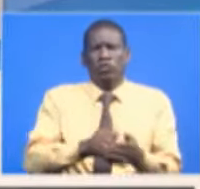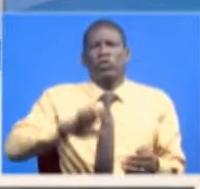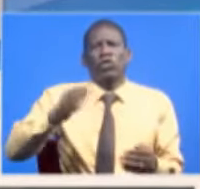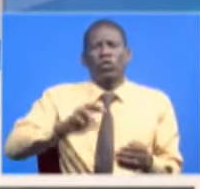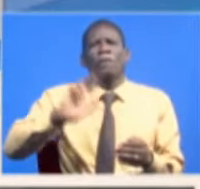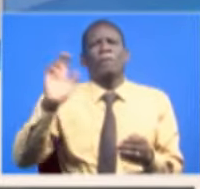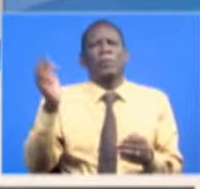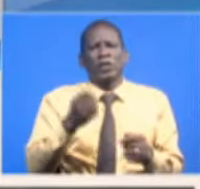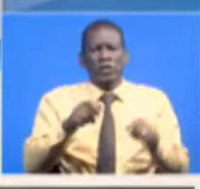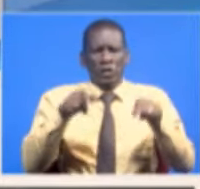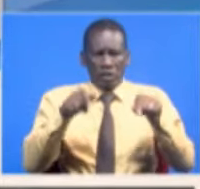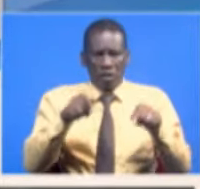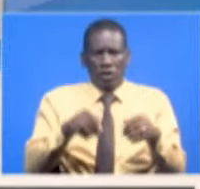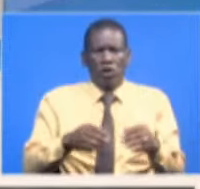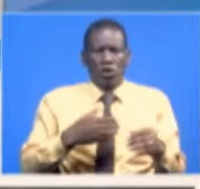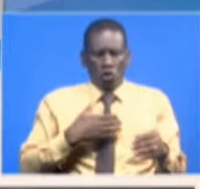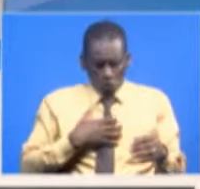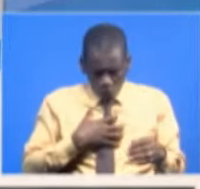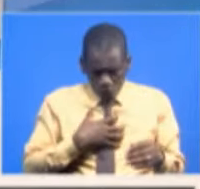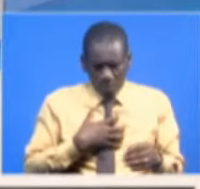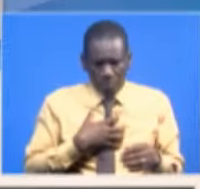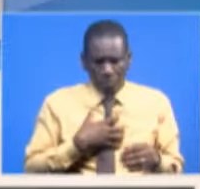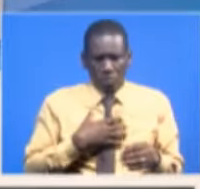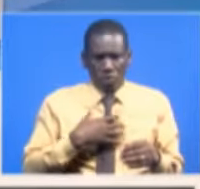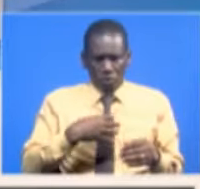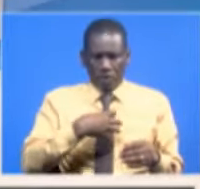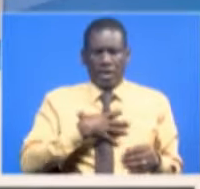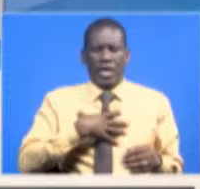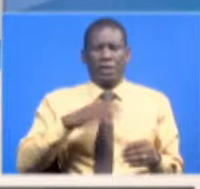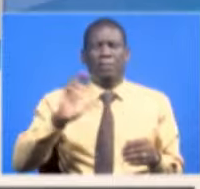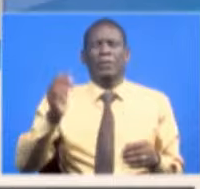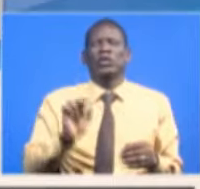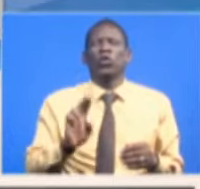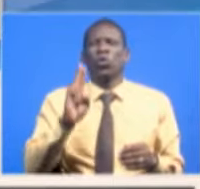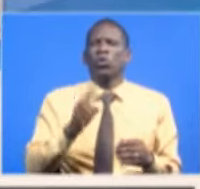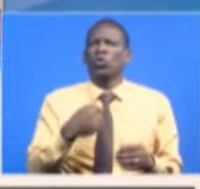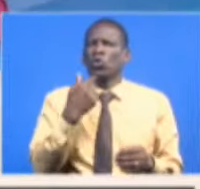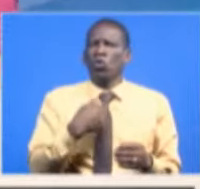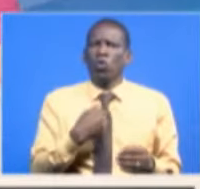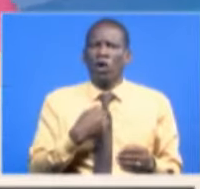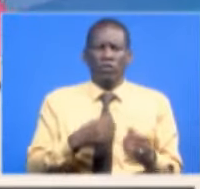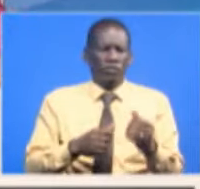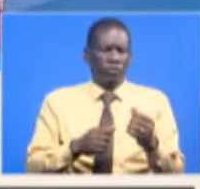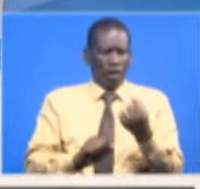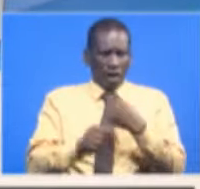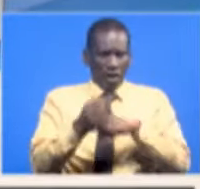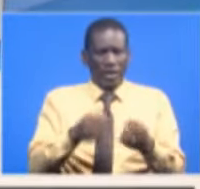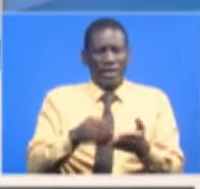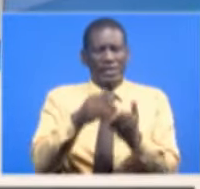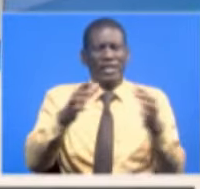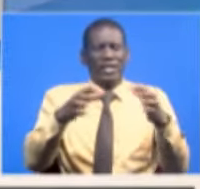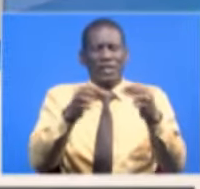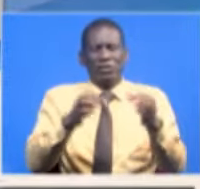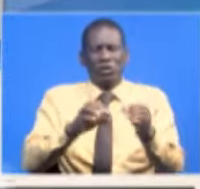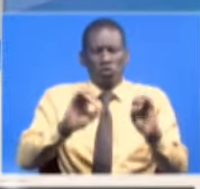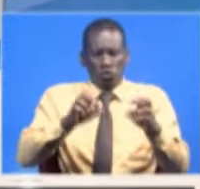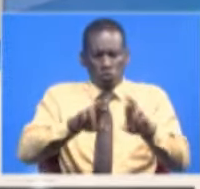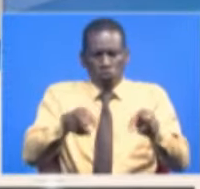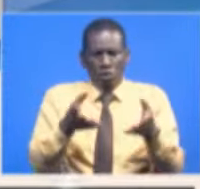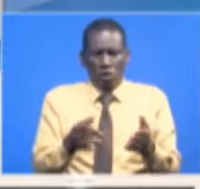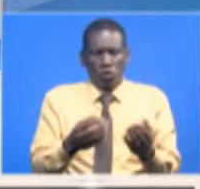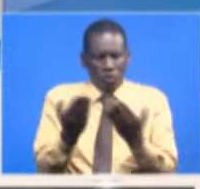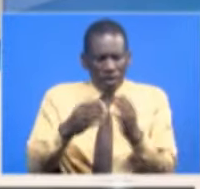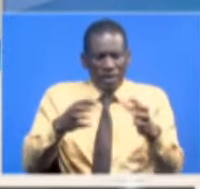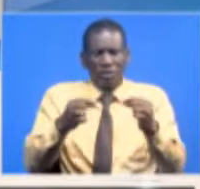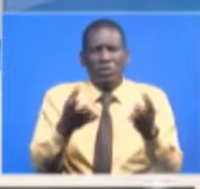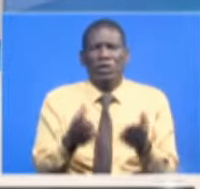Kenya. That's His Excellency President Uhuru Kenyatta, who has reacted and sent a statement to the news. We'd like to read that statement now for you. And